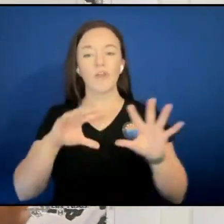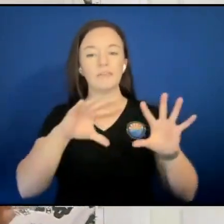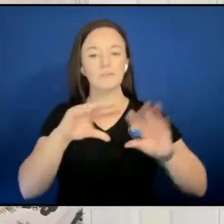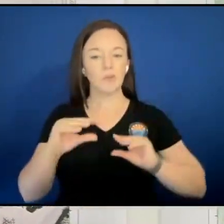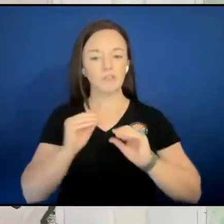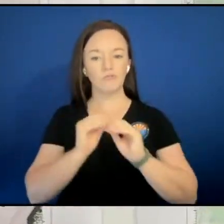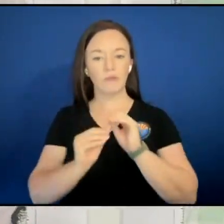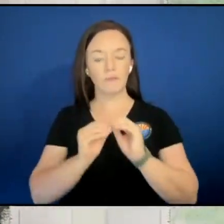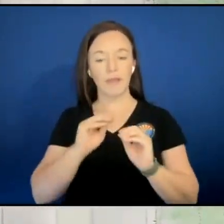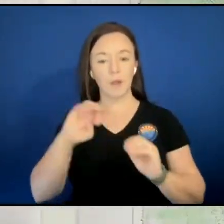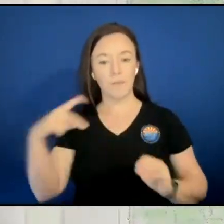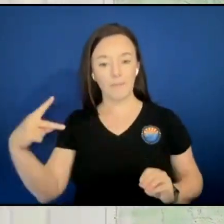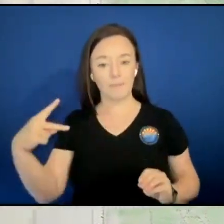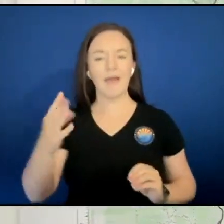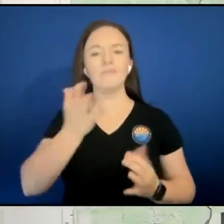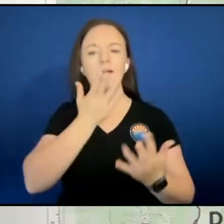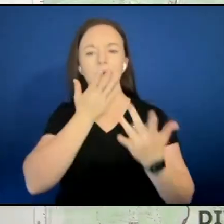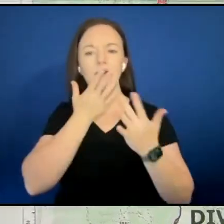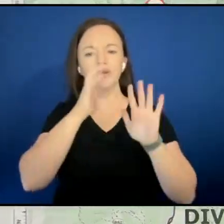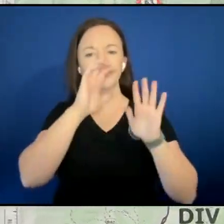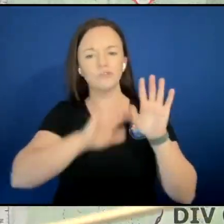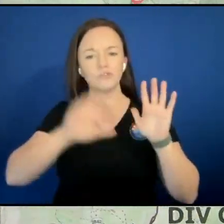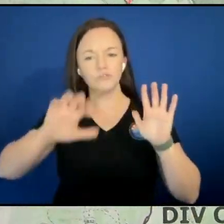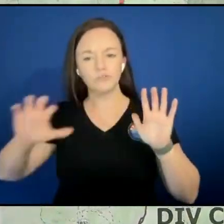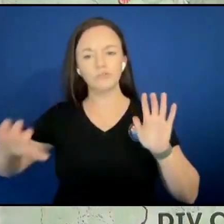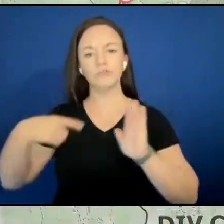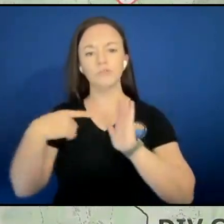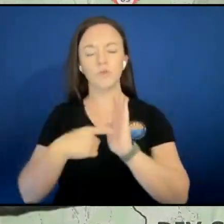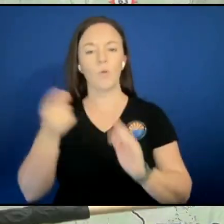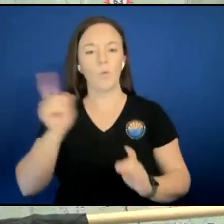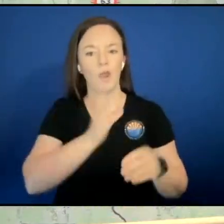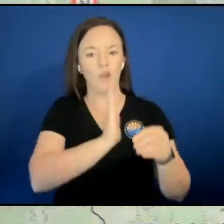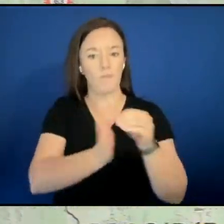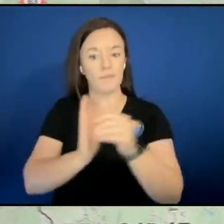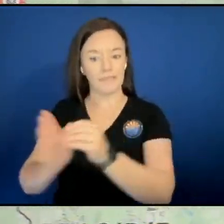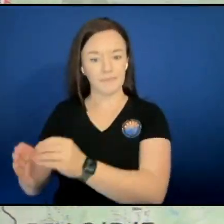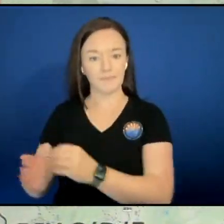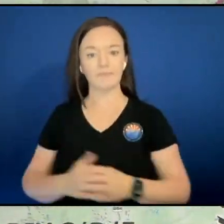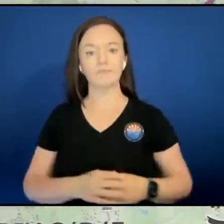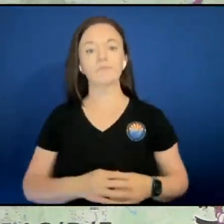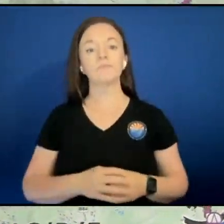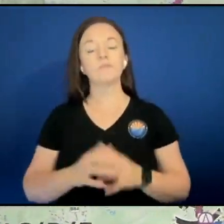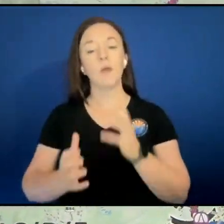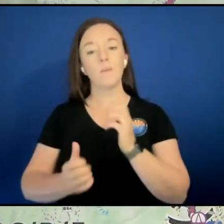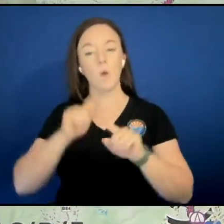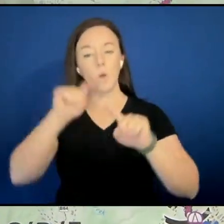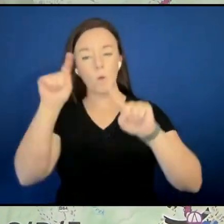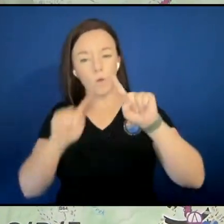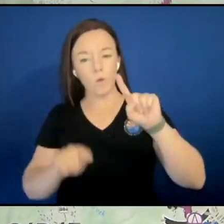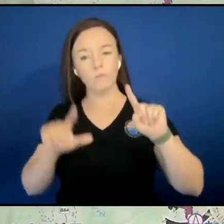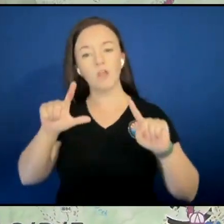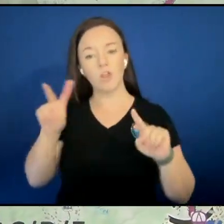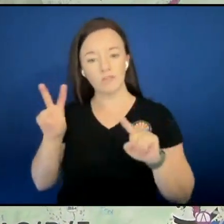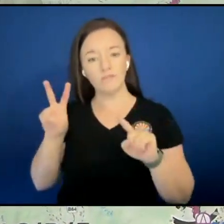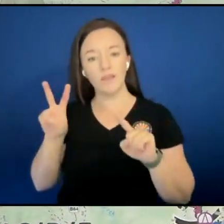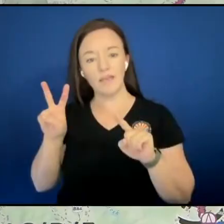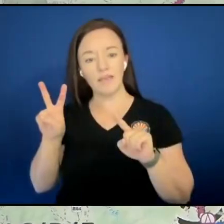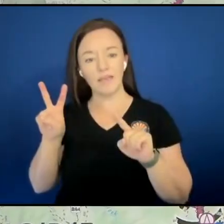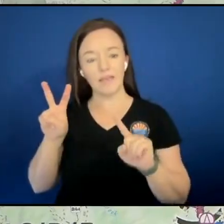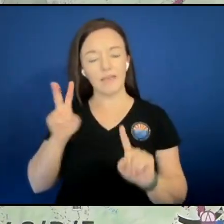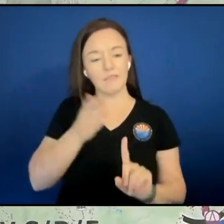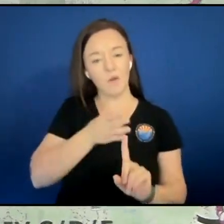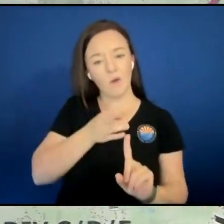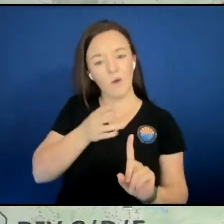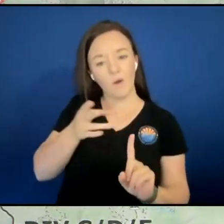our completed line. We've gotten most of all this work done in Las Vegas all the way over to these two